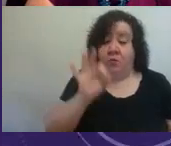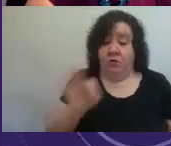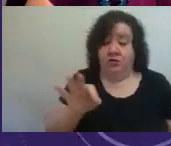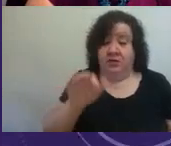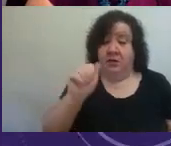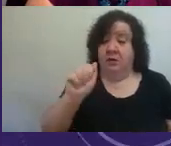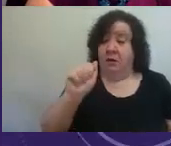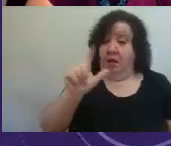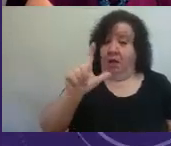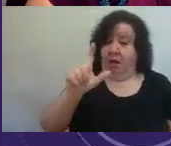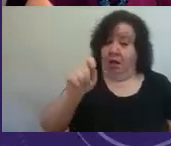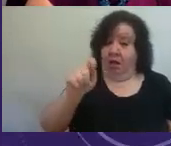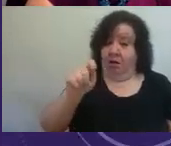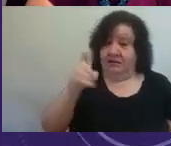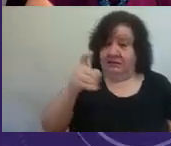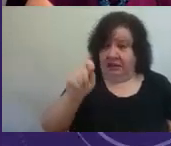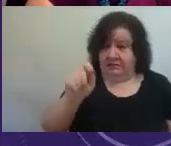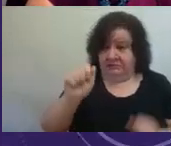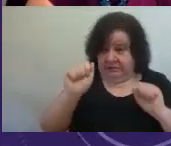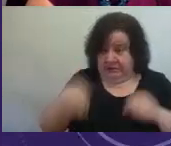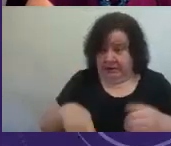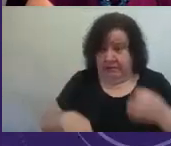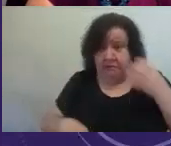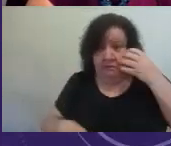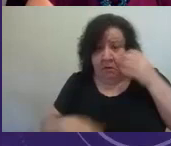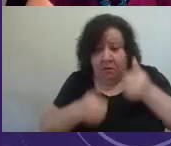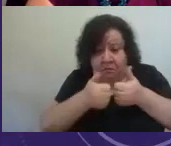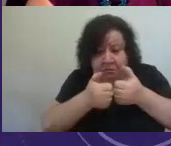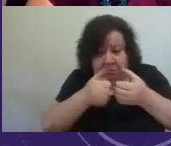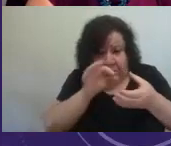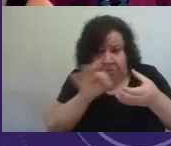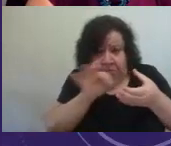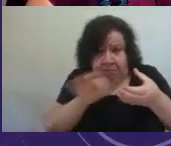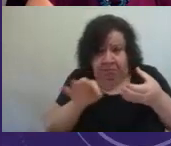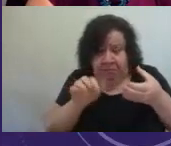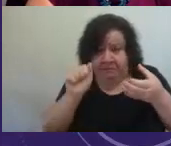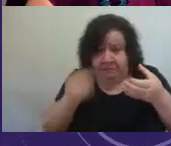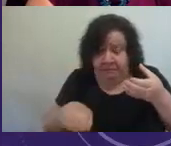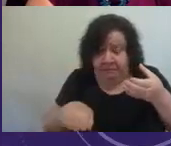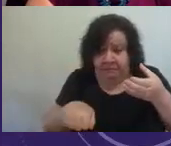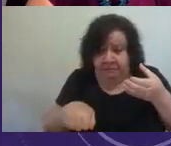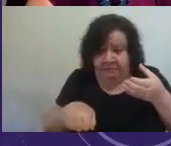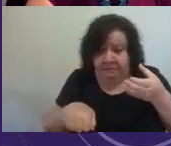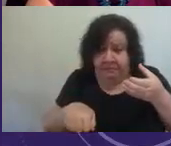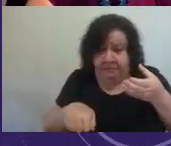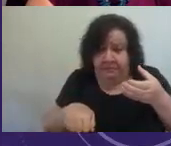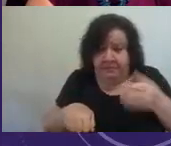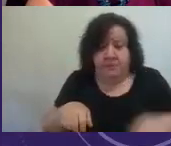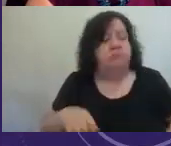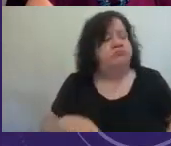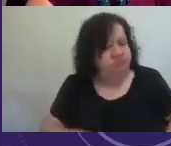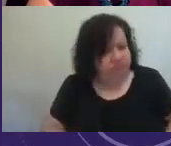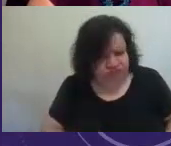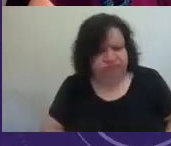phone, you open up the app and it's pretty much the same steps that I've already showed you. So you put in your